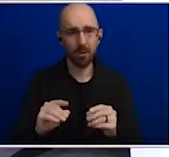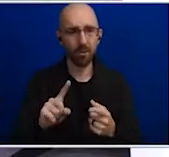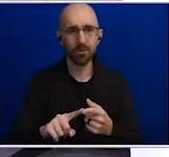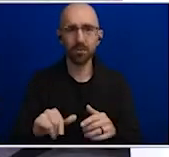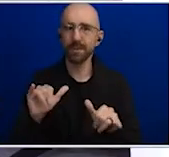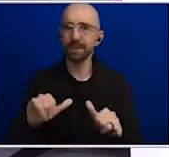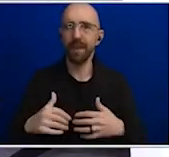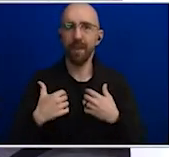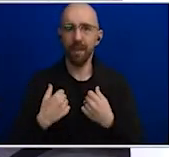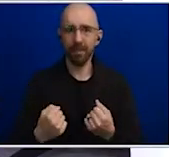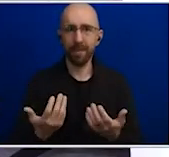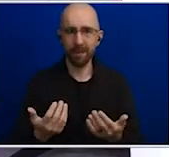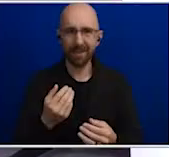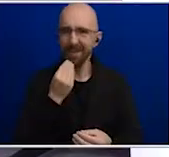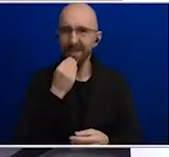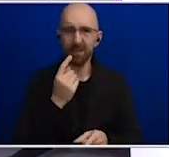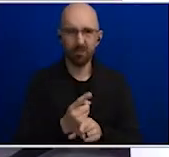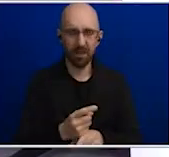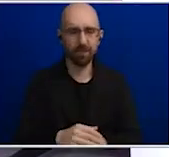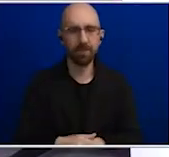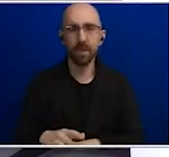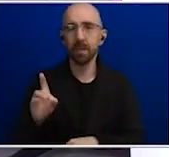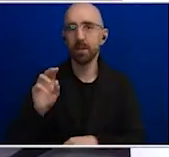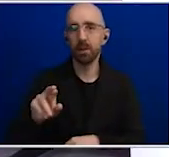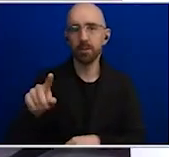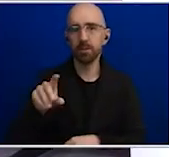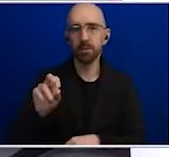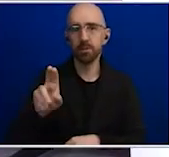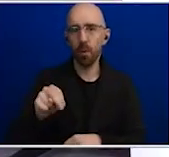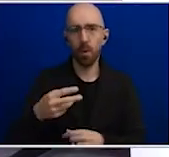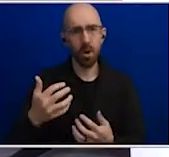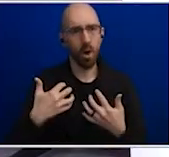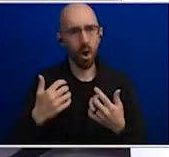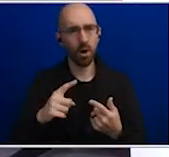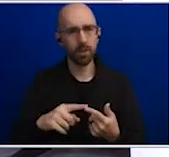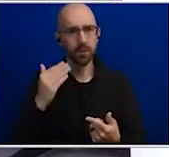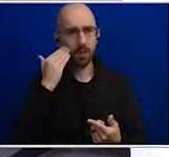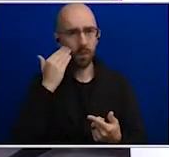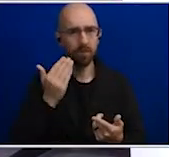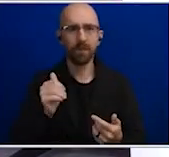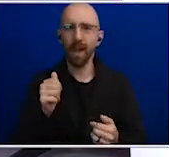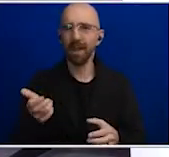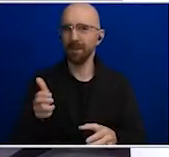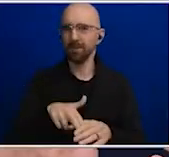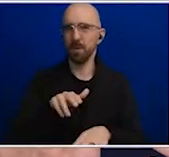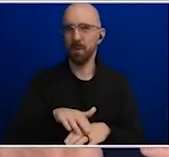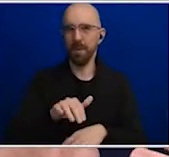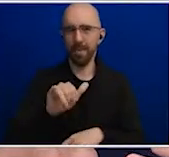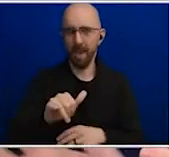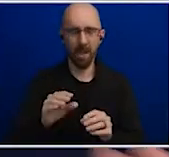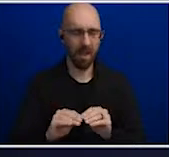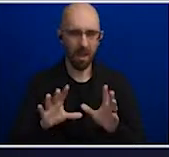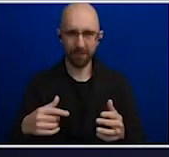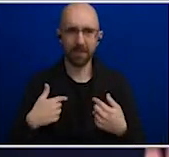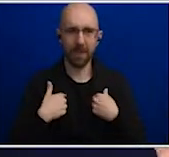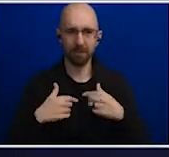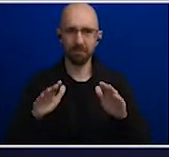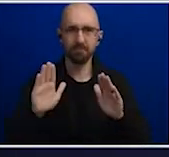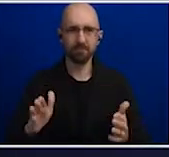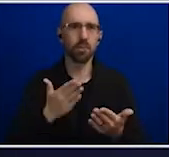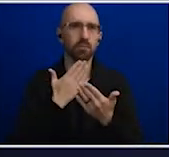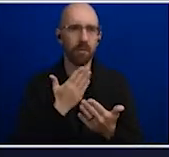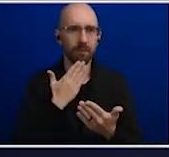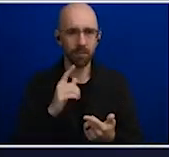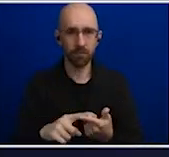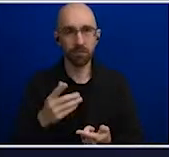eat right. Dr. Zorn, what would you like our audience to know? I can piggyback on that. I mean, obviously, I'm incredibly grateful to you, Richard. I'm